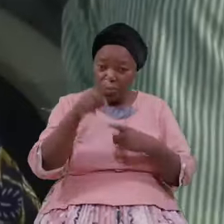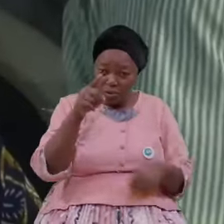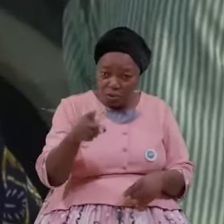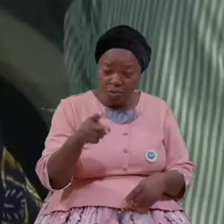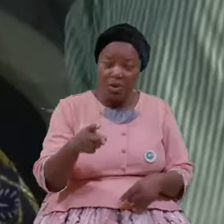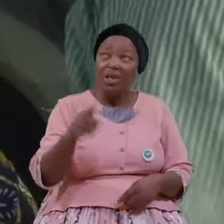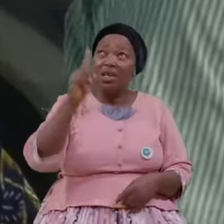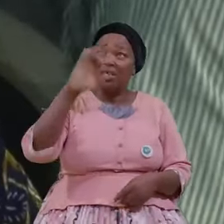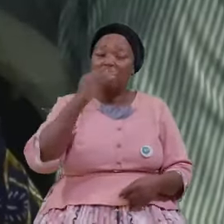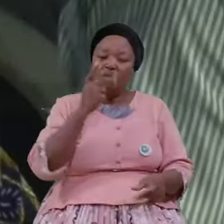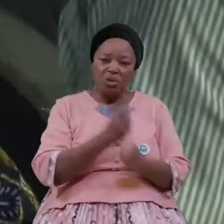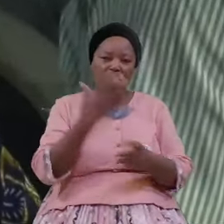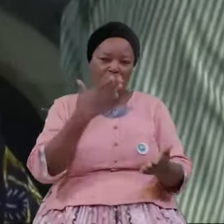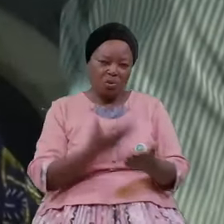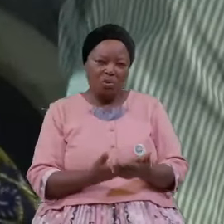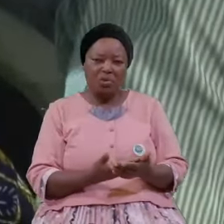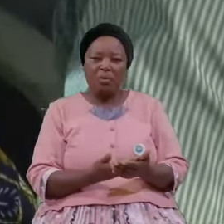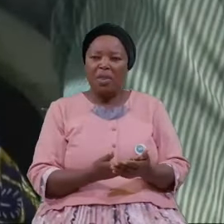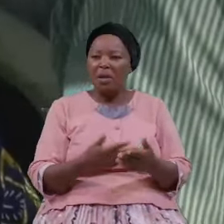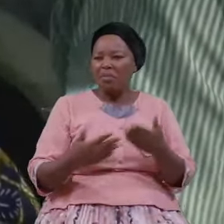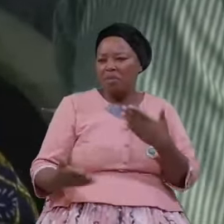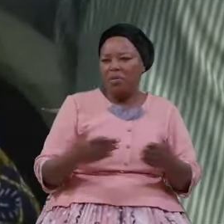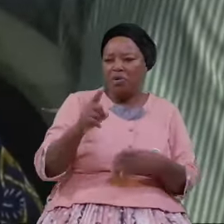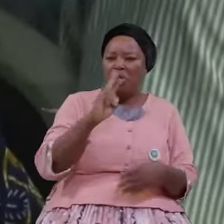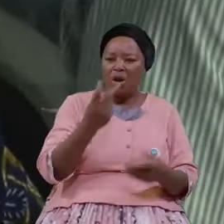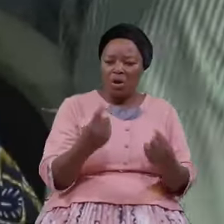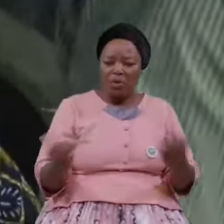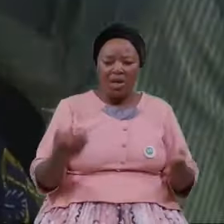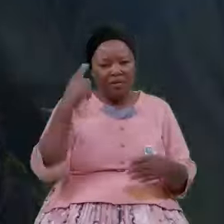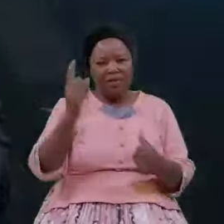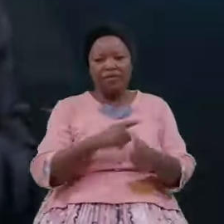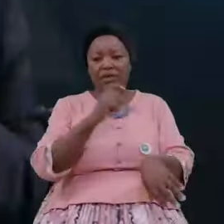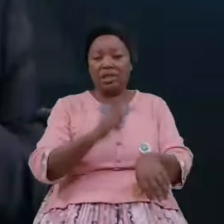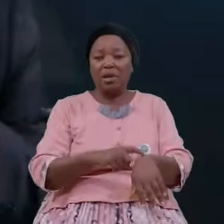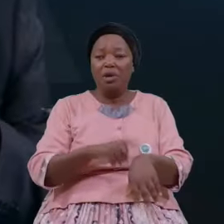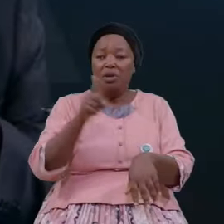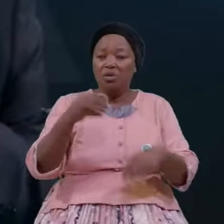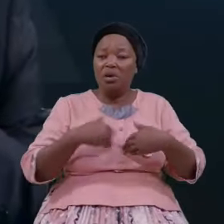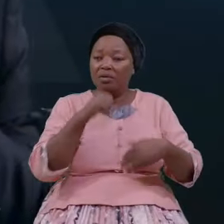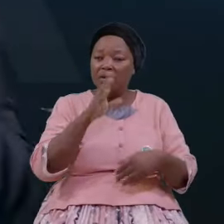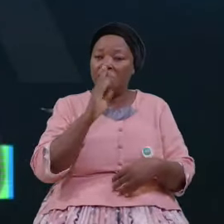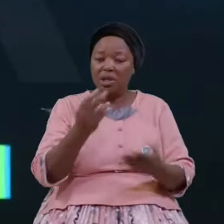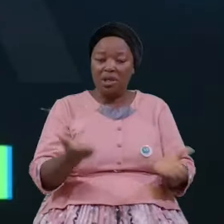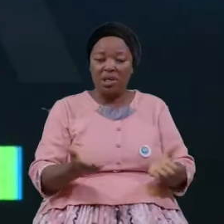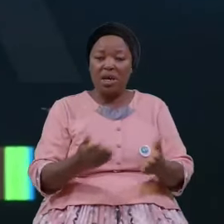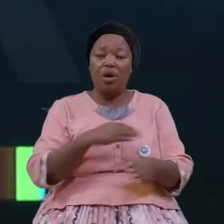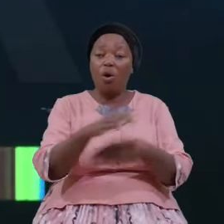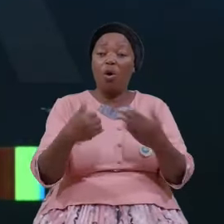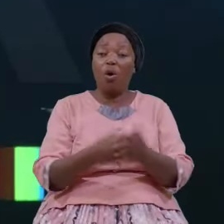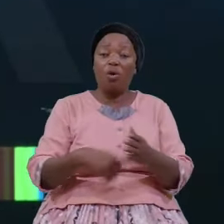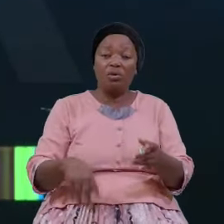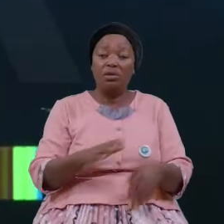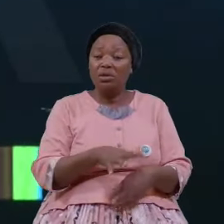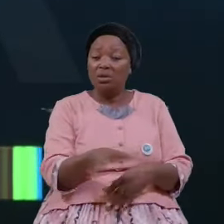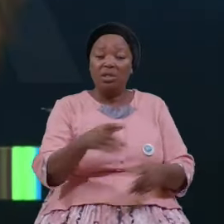good. Maybe you are coming for the first time. You've not been here. All these days you have been here.